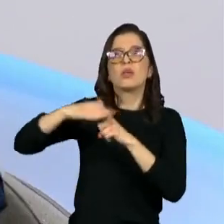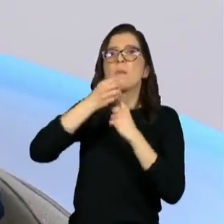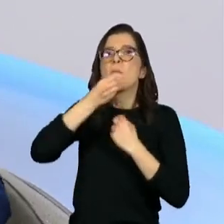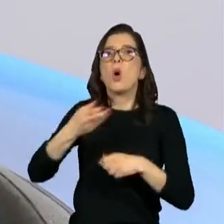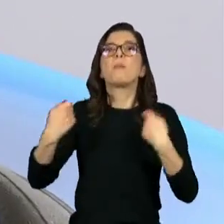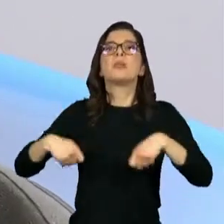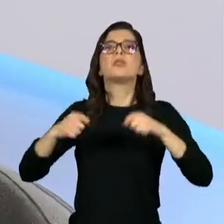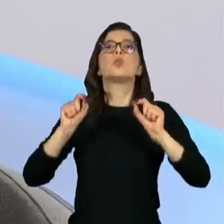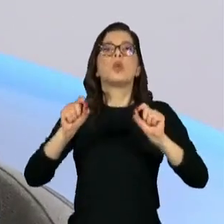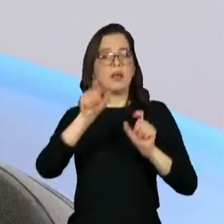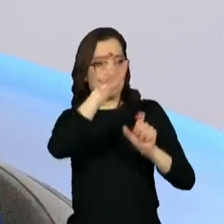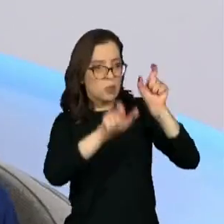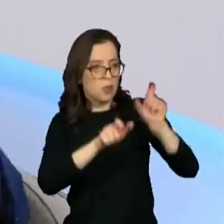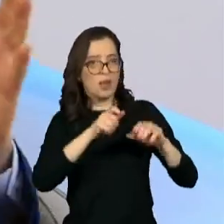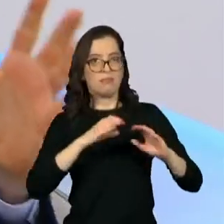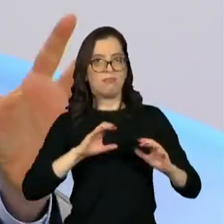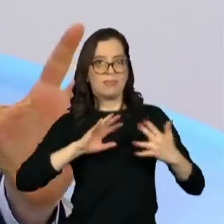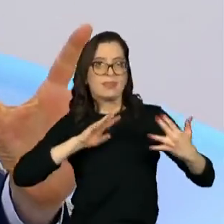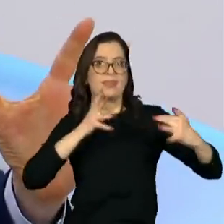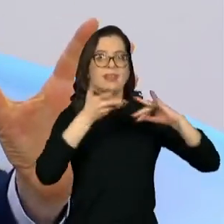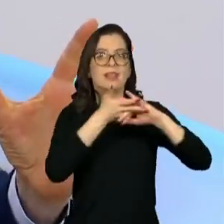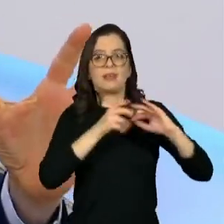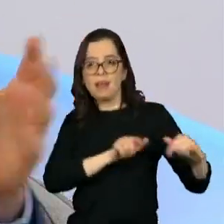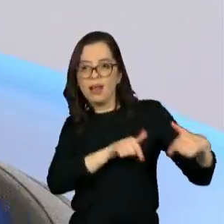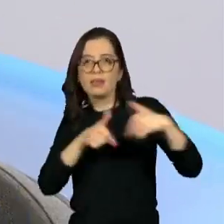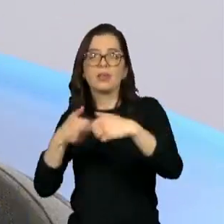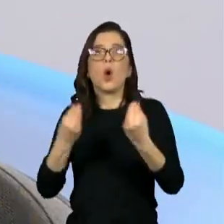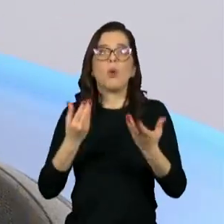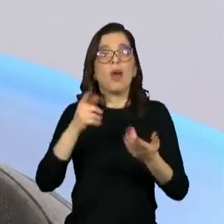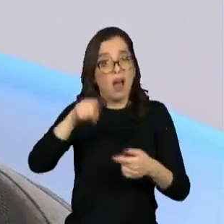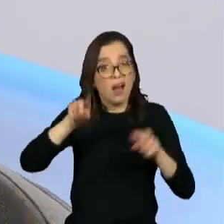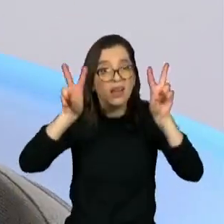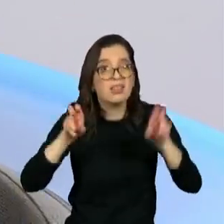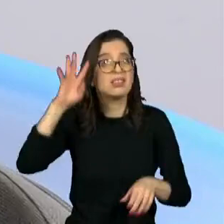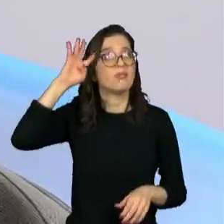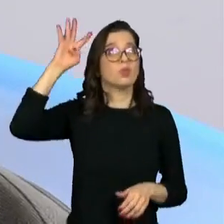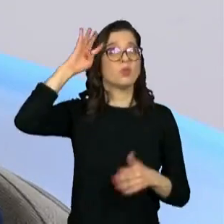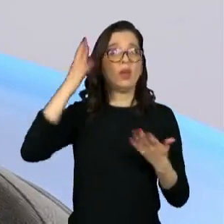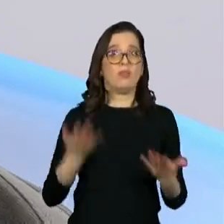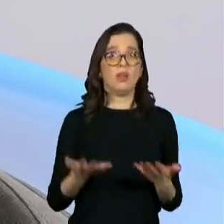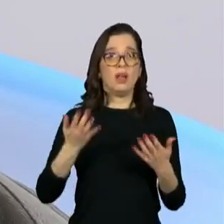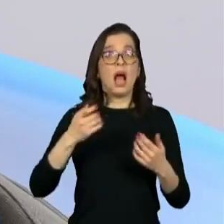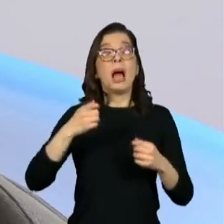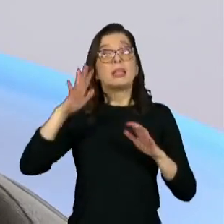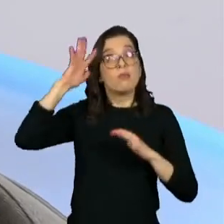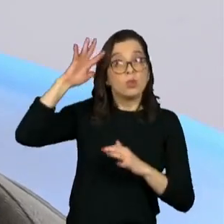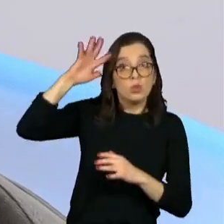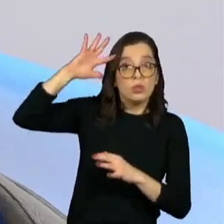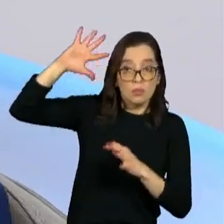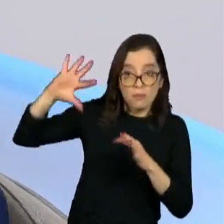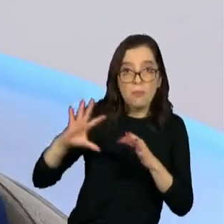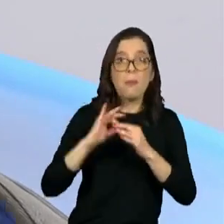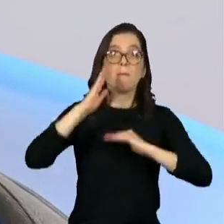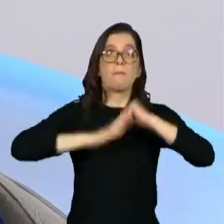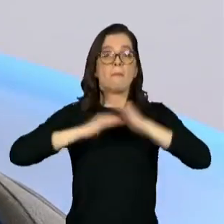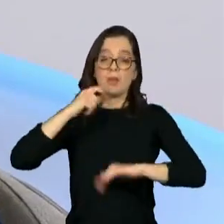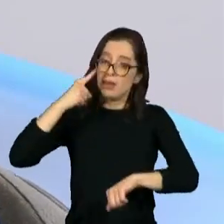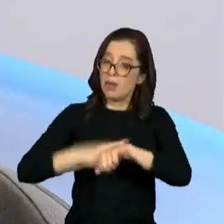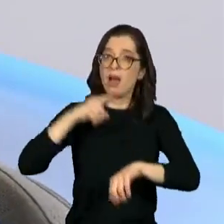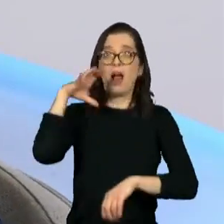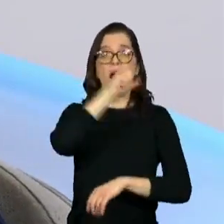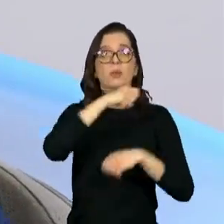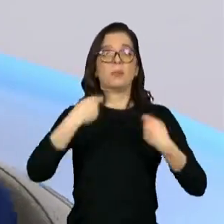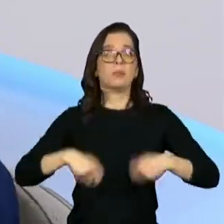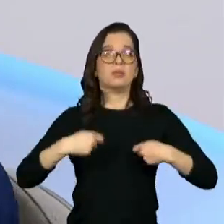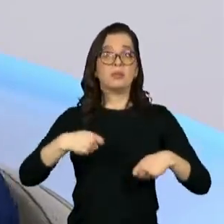one another as fellow citizens? These are philosophical questions, but also immediate practical questions. They are